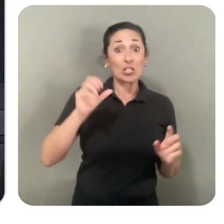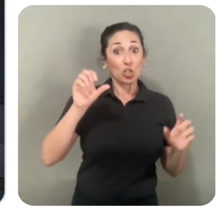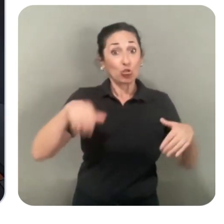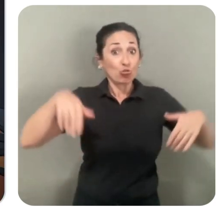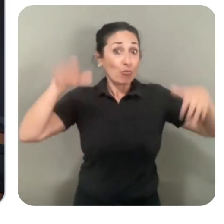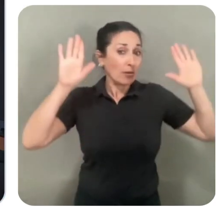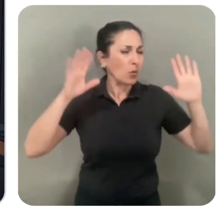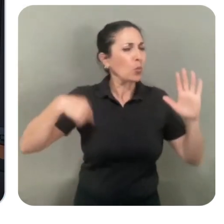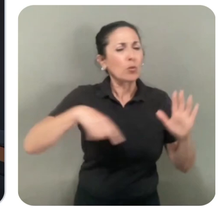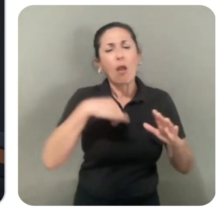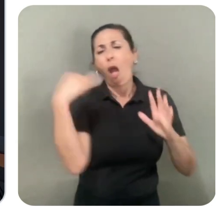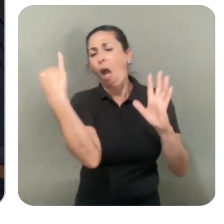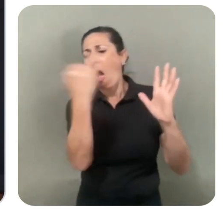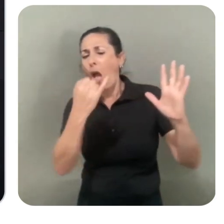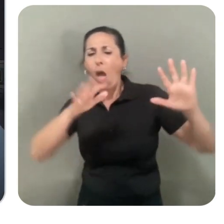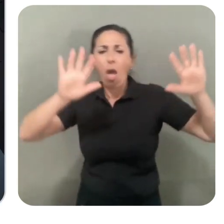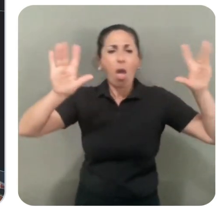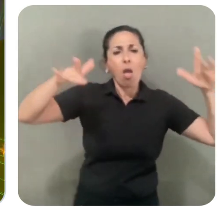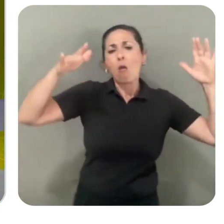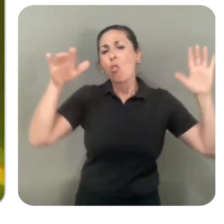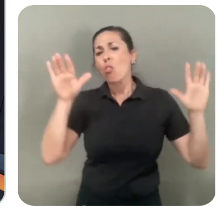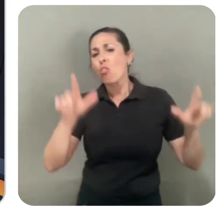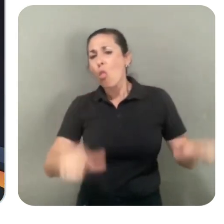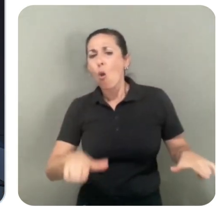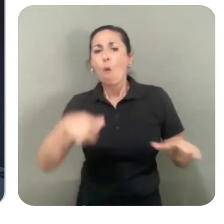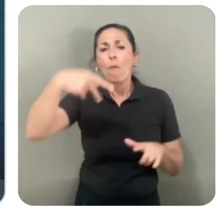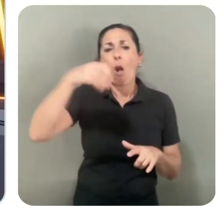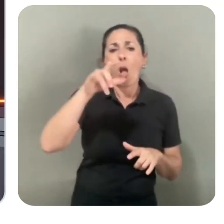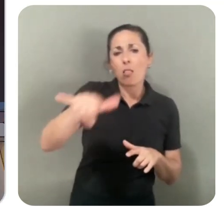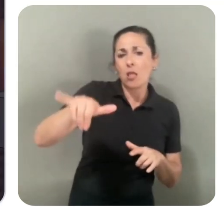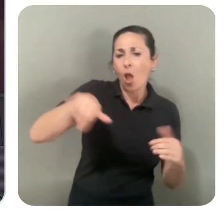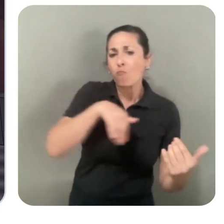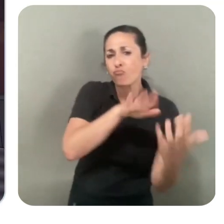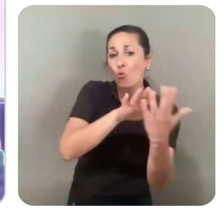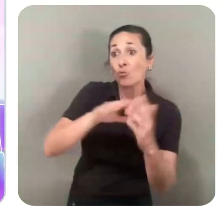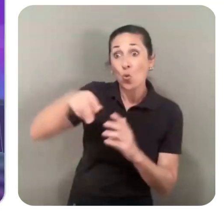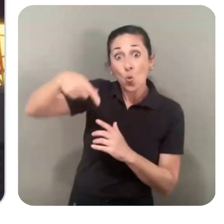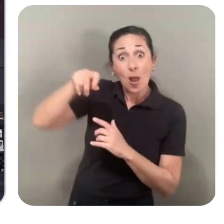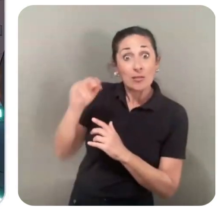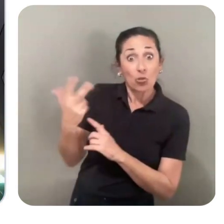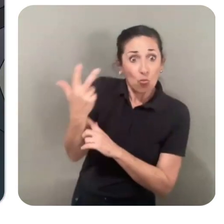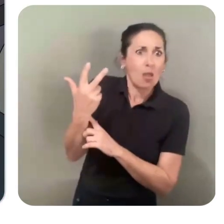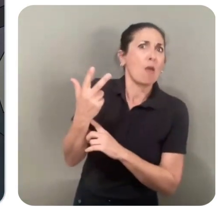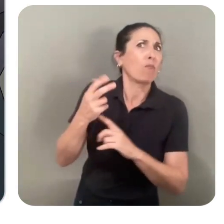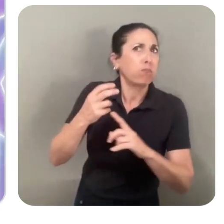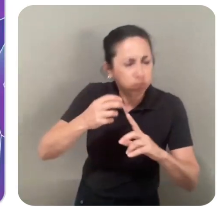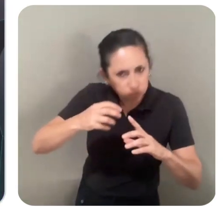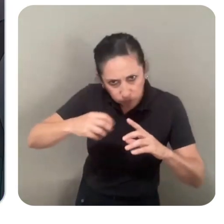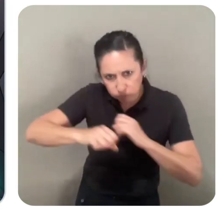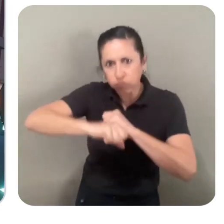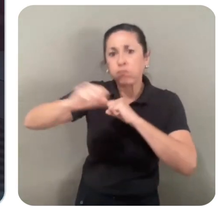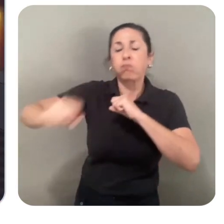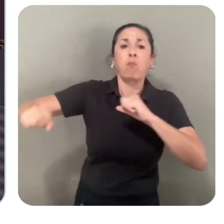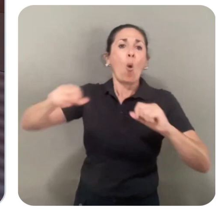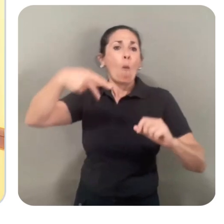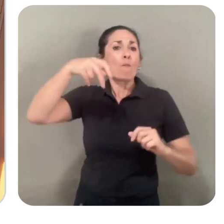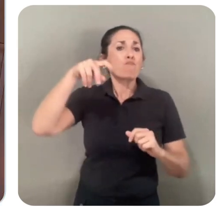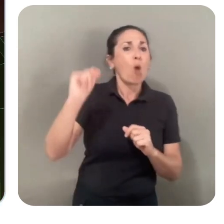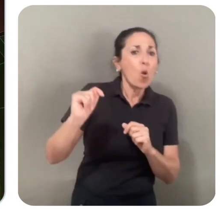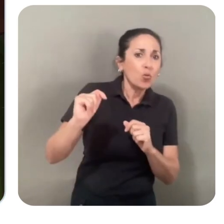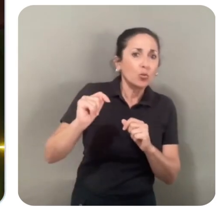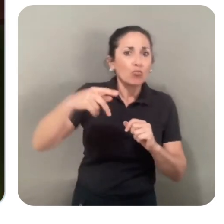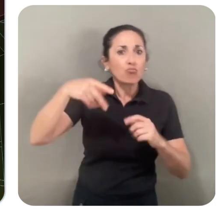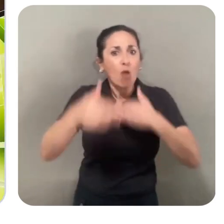very stylized and low poly approach. On the Quest 3, we pulled off expensive post-processing effects like bloom